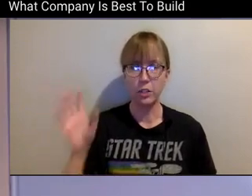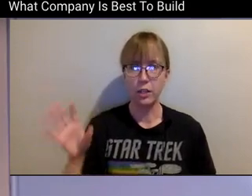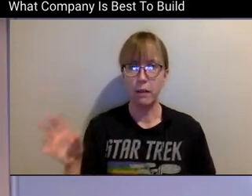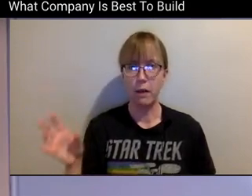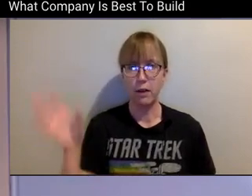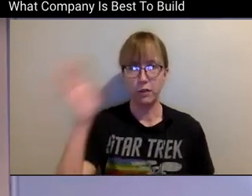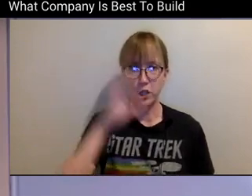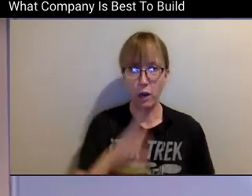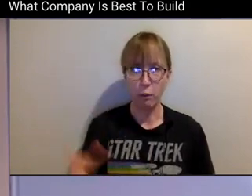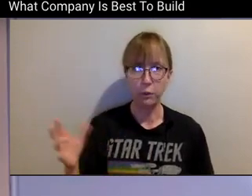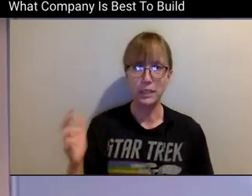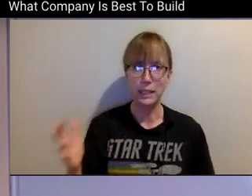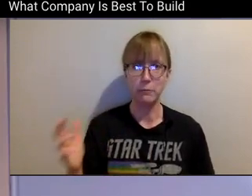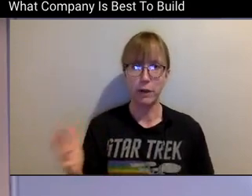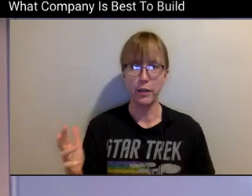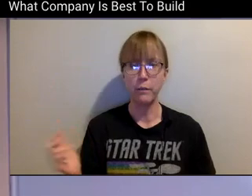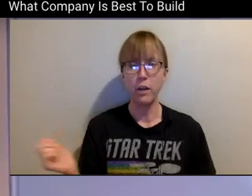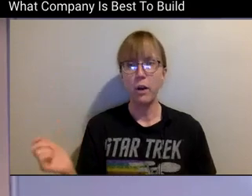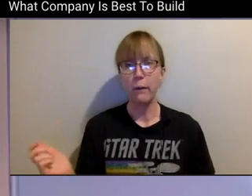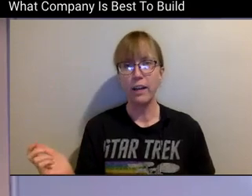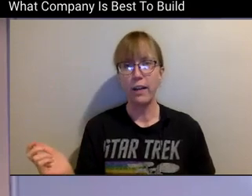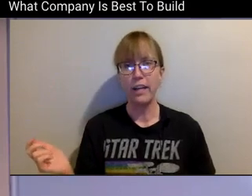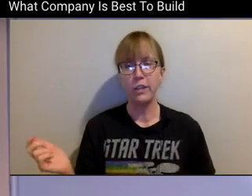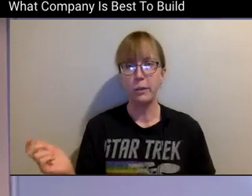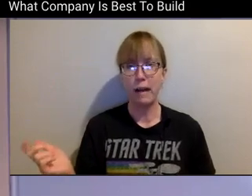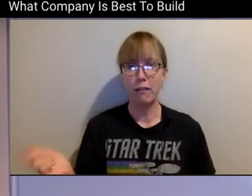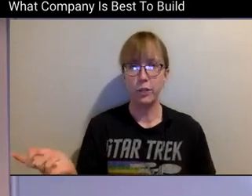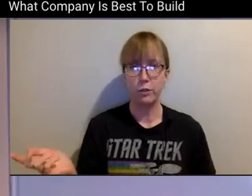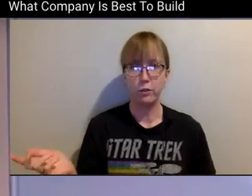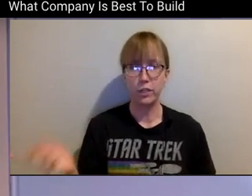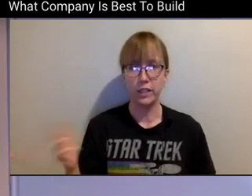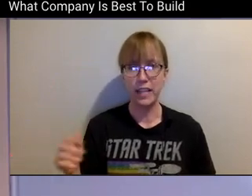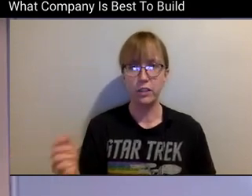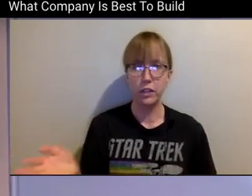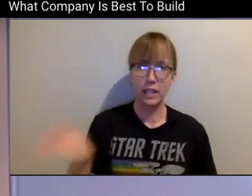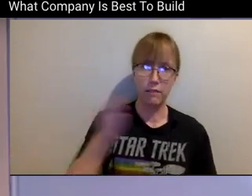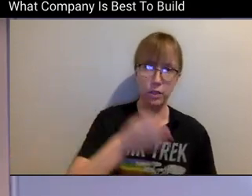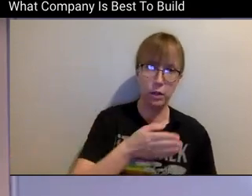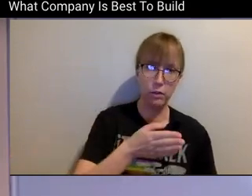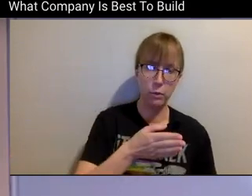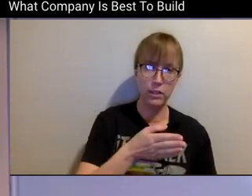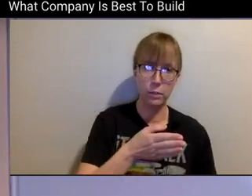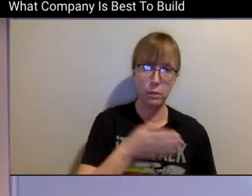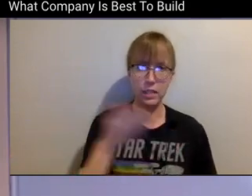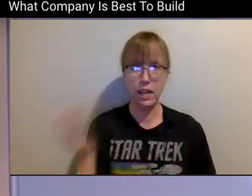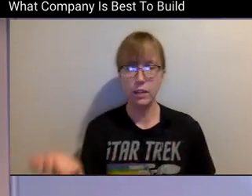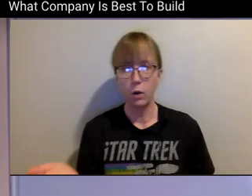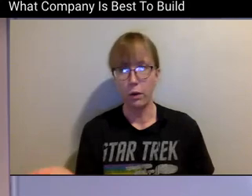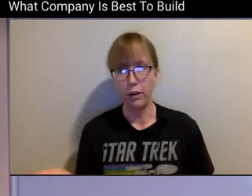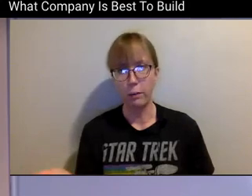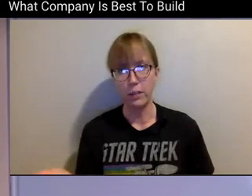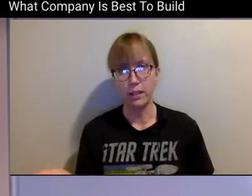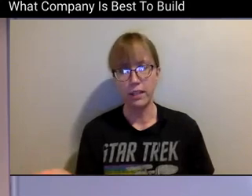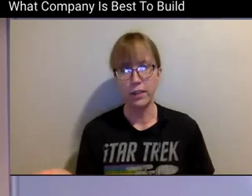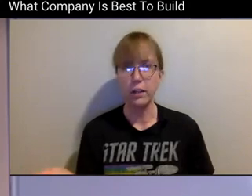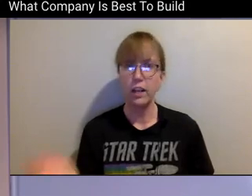a certain amount of total team volume. We know that you do have to cycle, you need to have 200 points on one side,